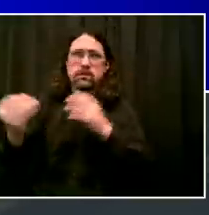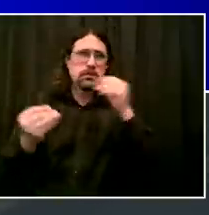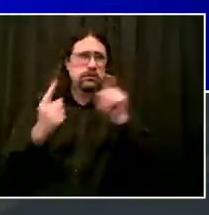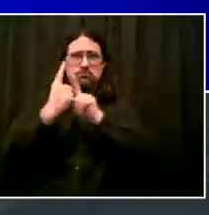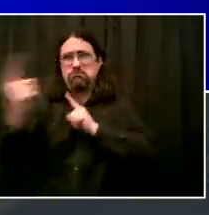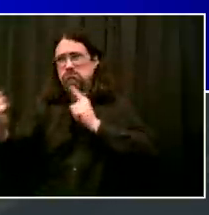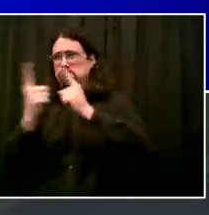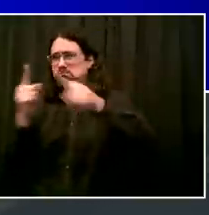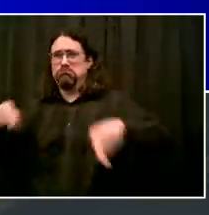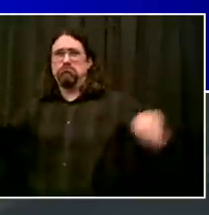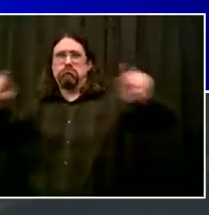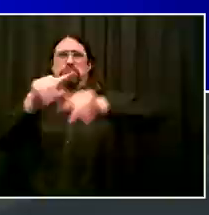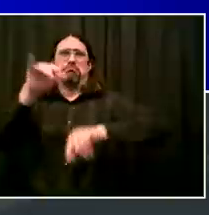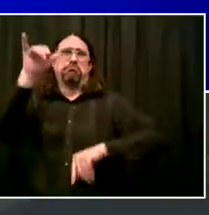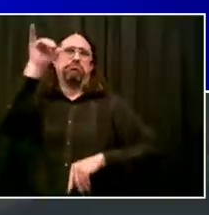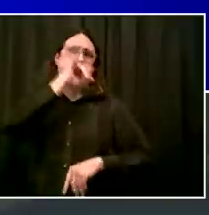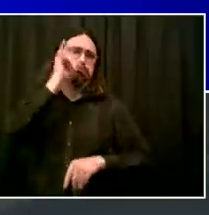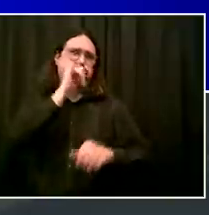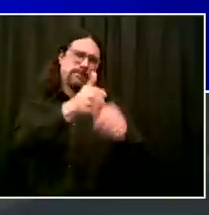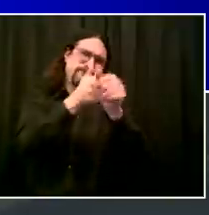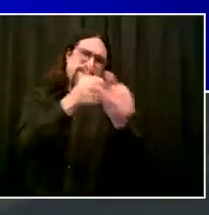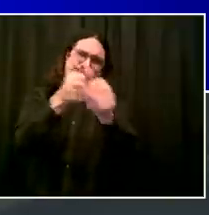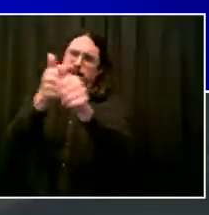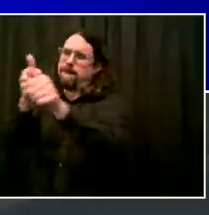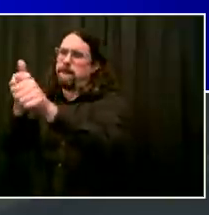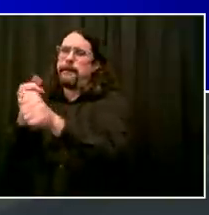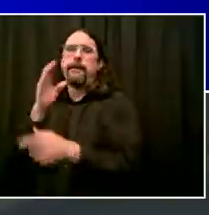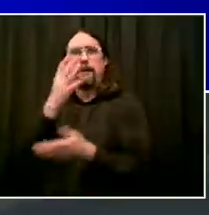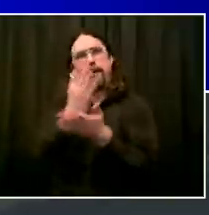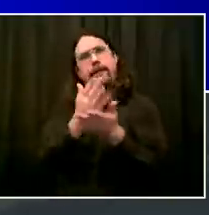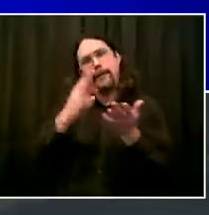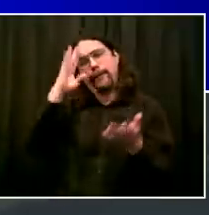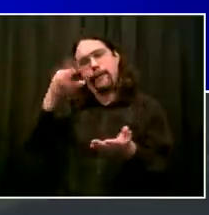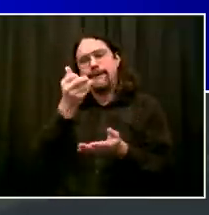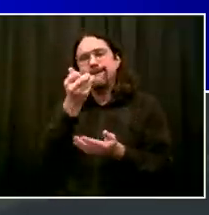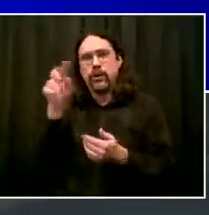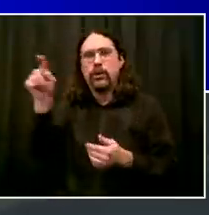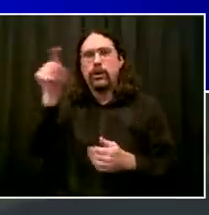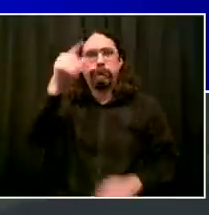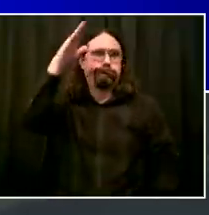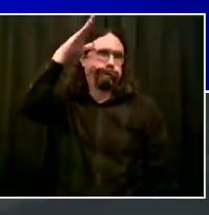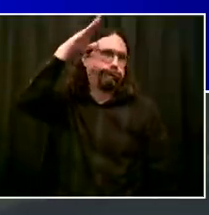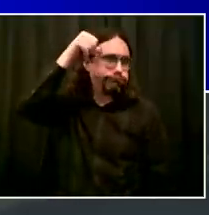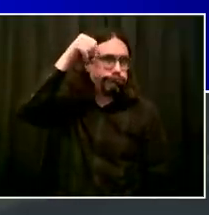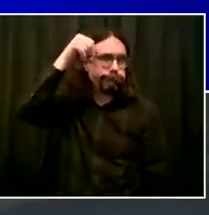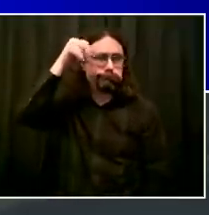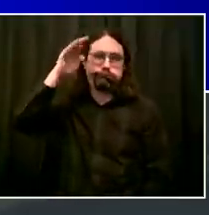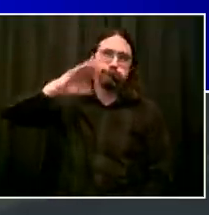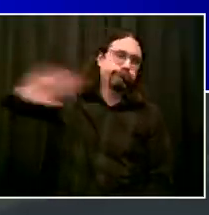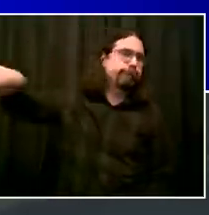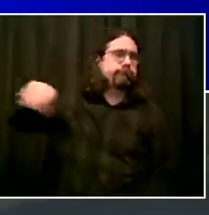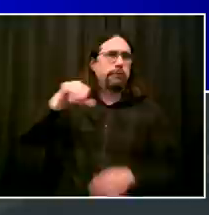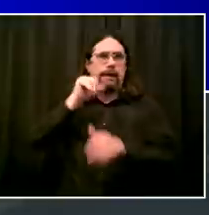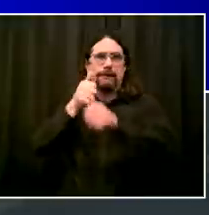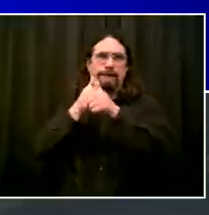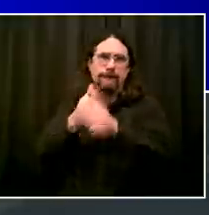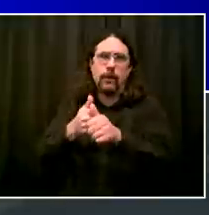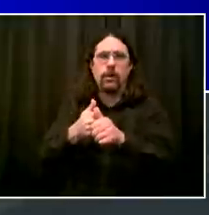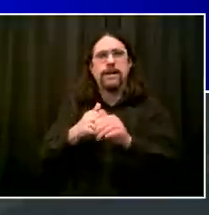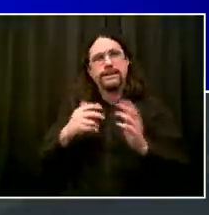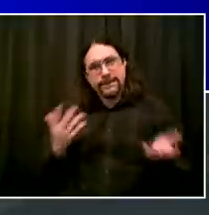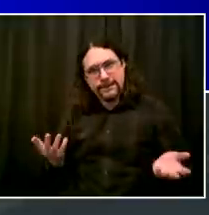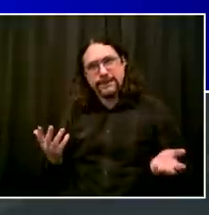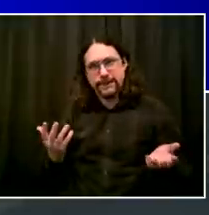very few in the scheme of things. Vast, vast majority of New Yorkers are following the rules, working together, helping each other out. So I'm